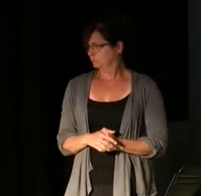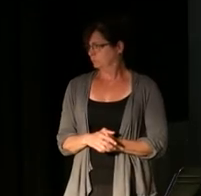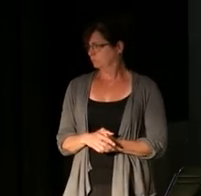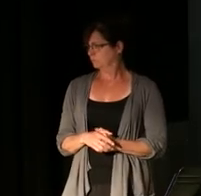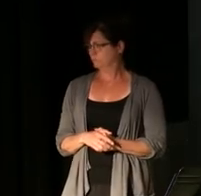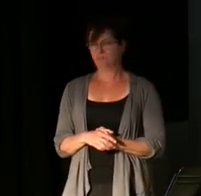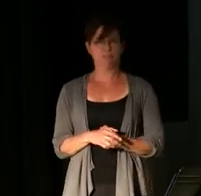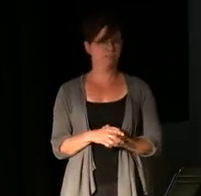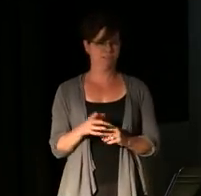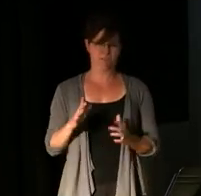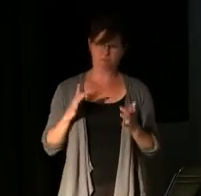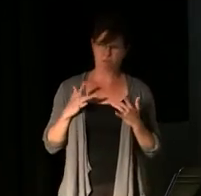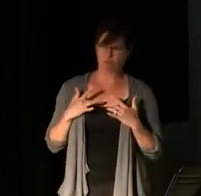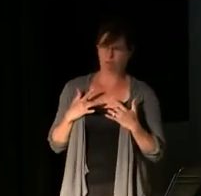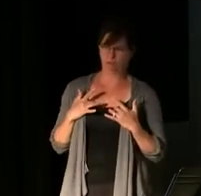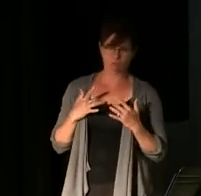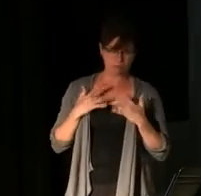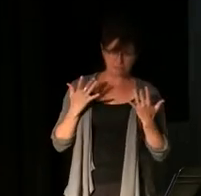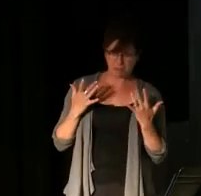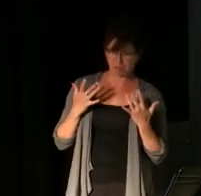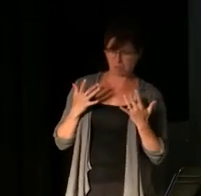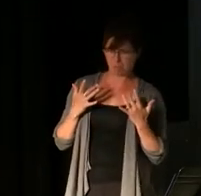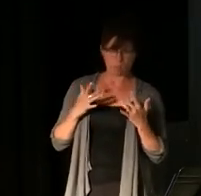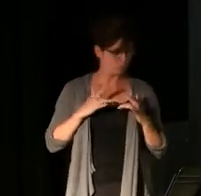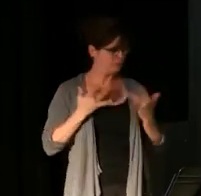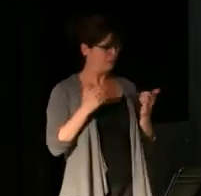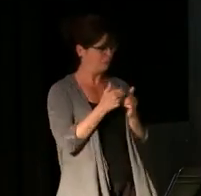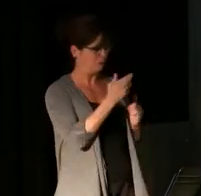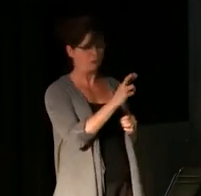I mean, what's up with her?